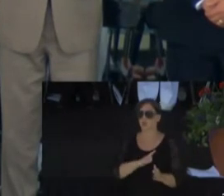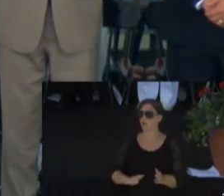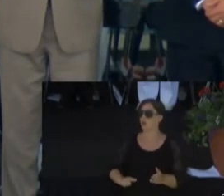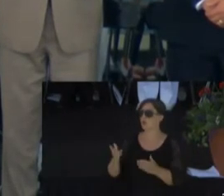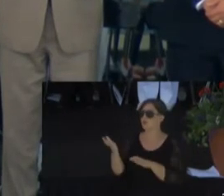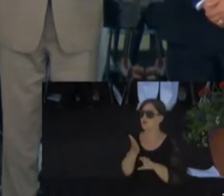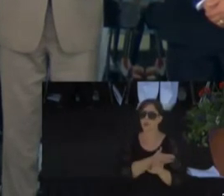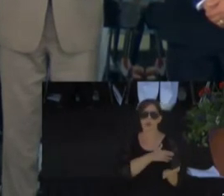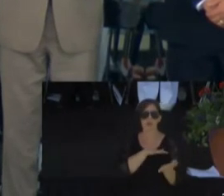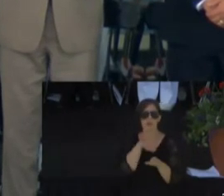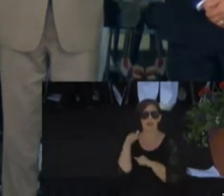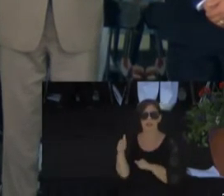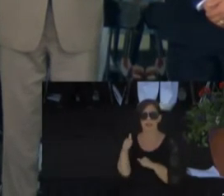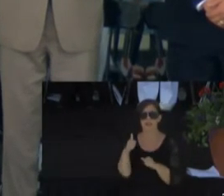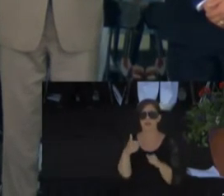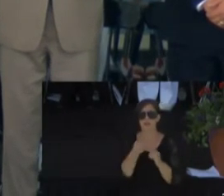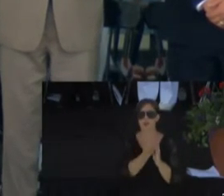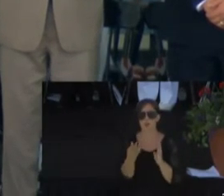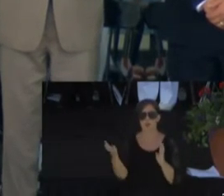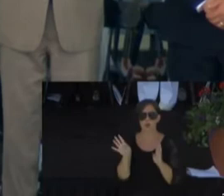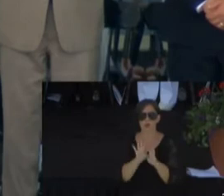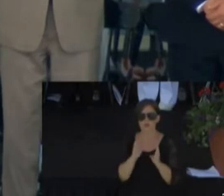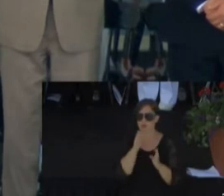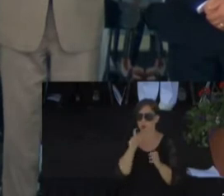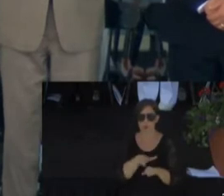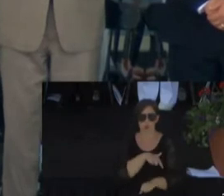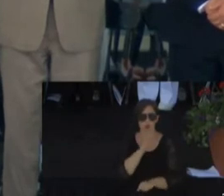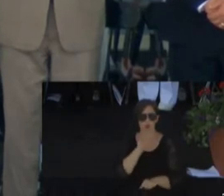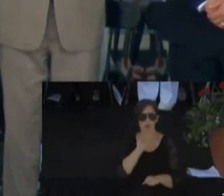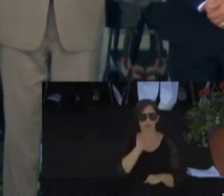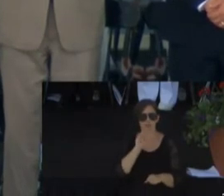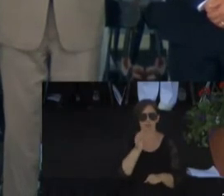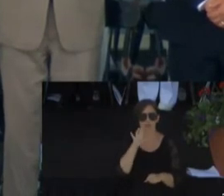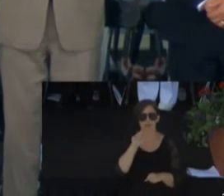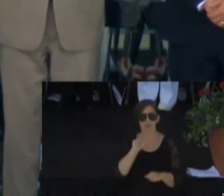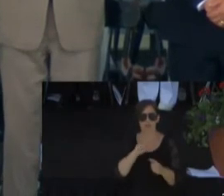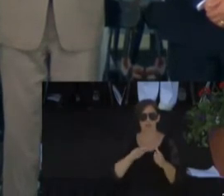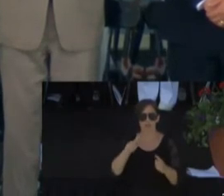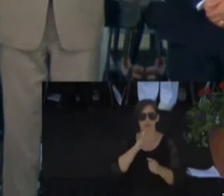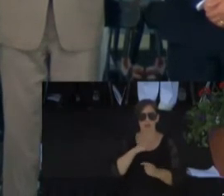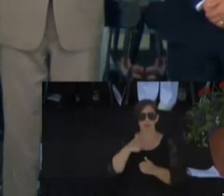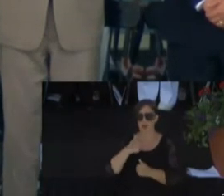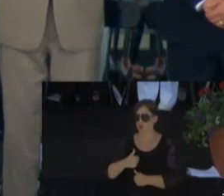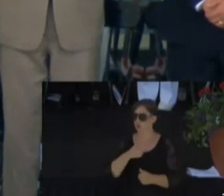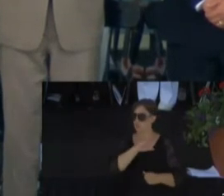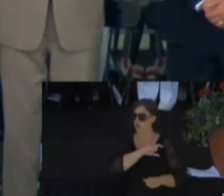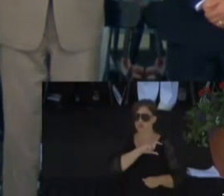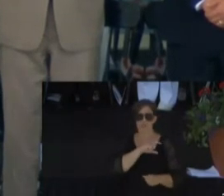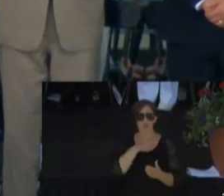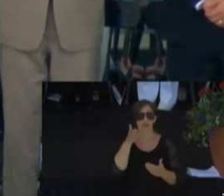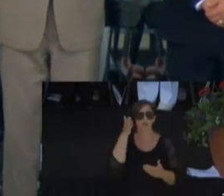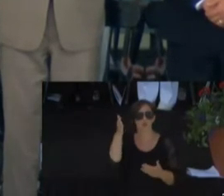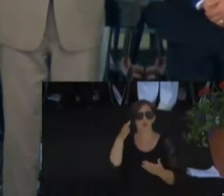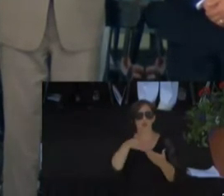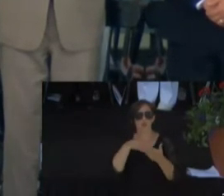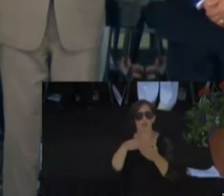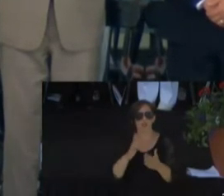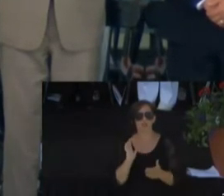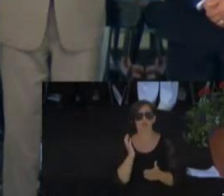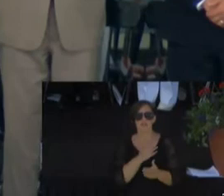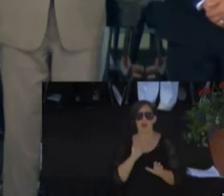four walls of this academy, no longer midshipmen, but merchant mariners and military officers and the future leaders of our great